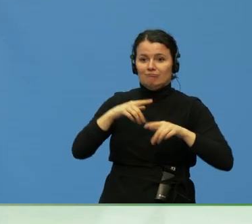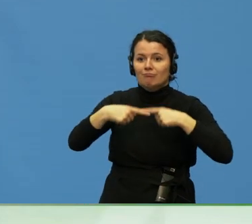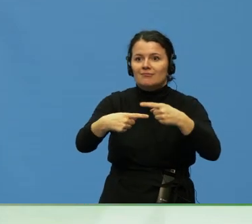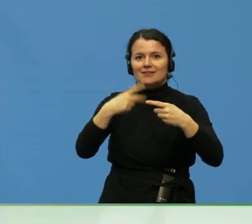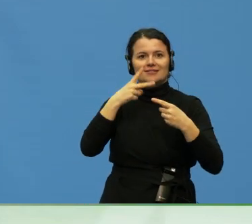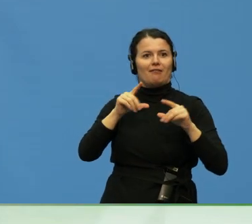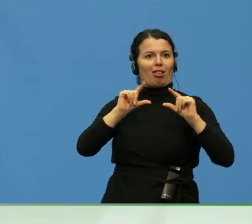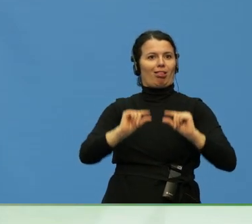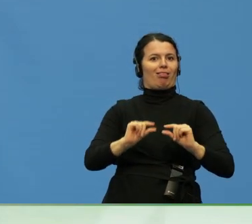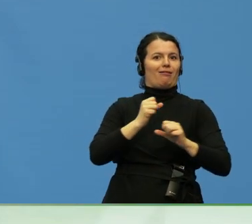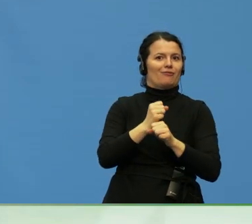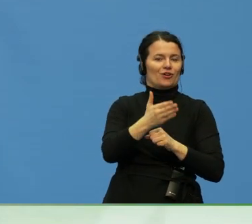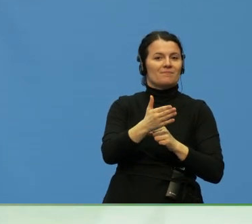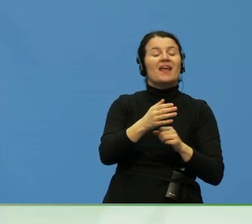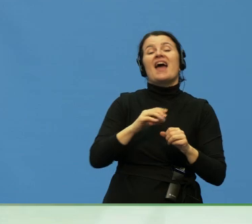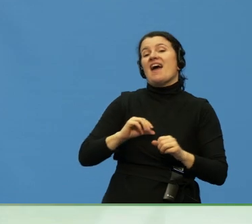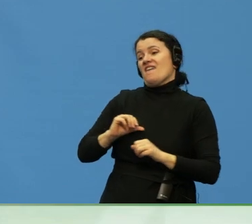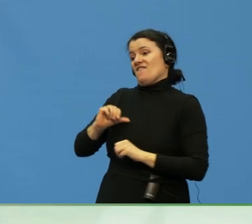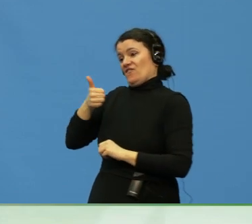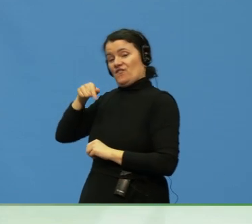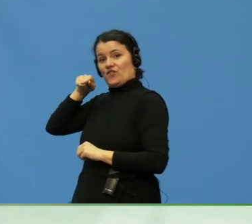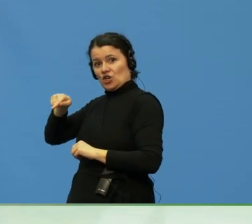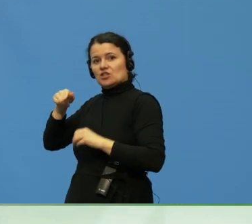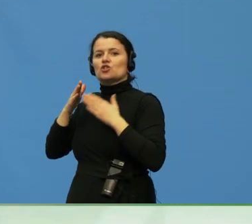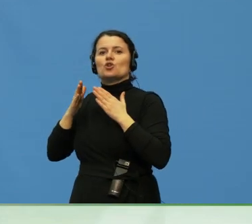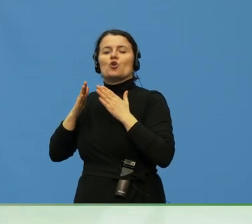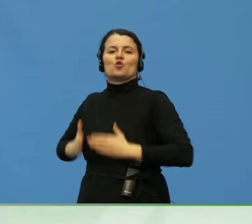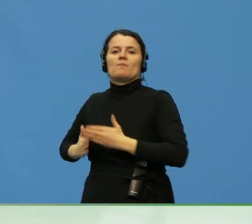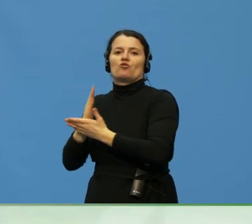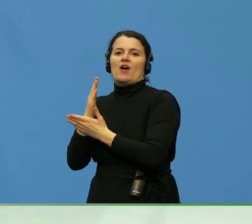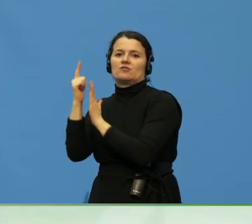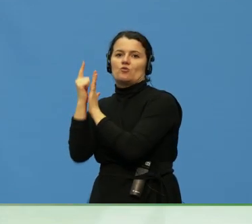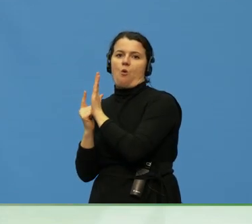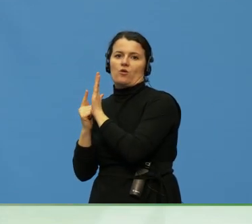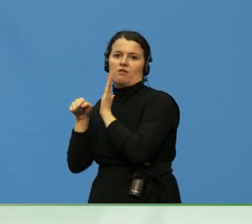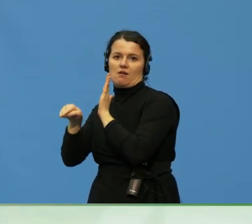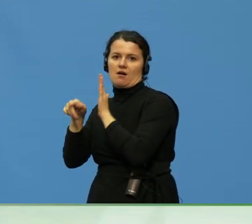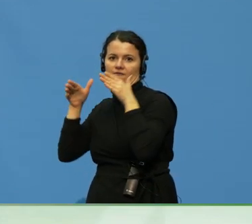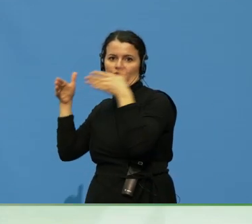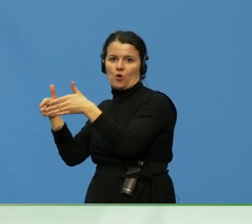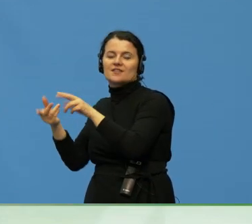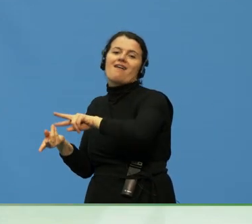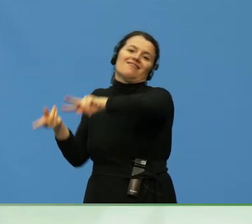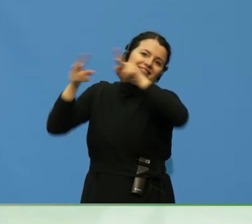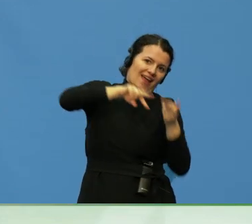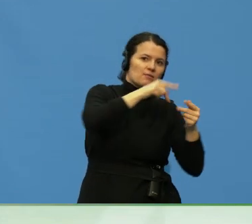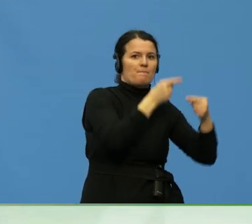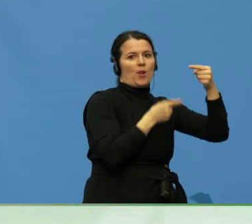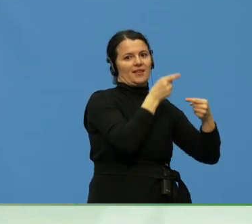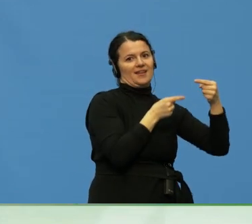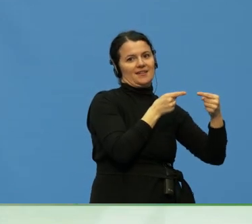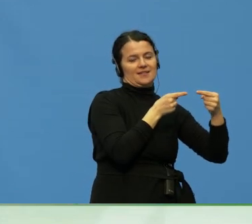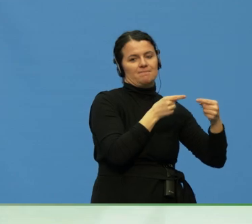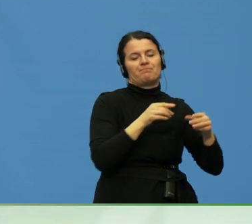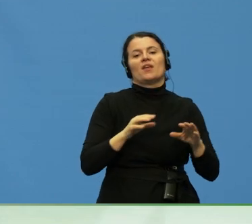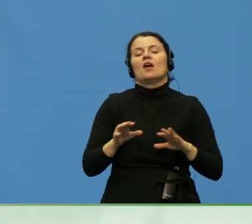So I was a human rights lawyer before I got into politics, and Canada has a very kind of robust human rights